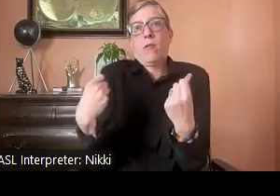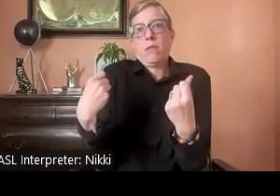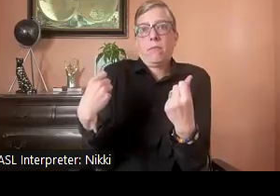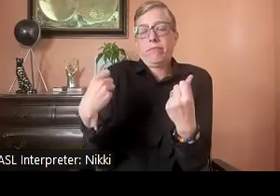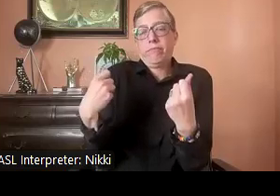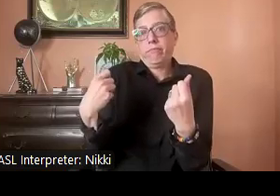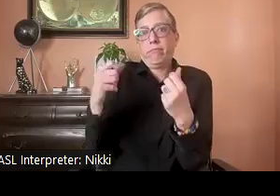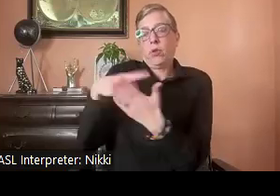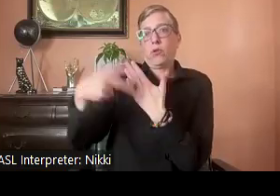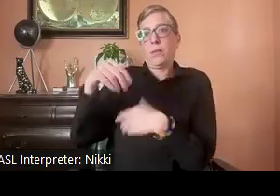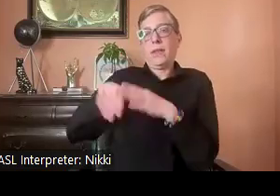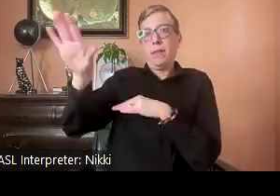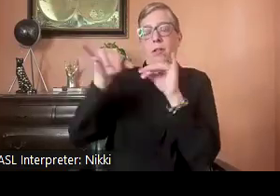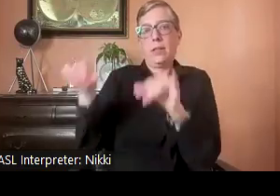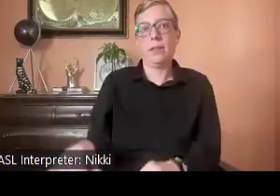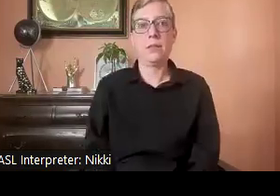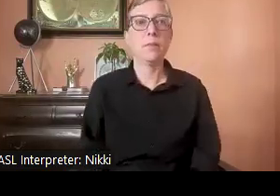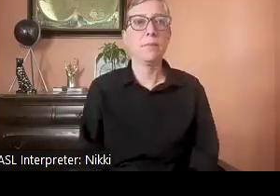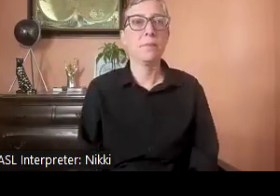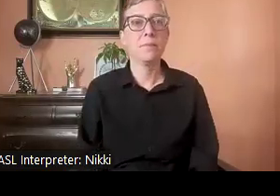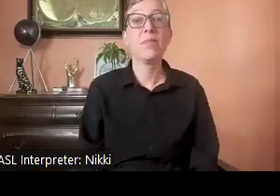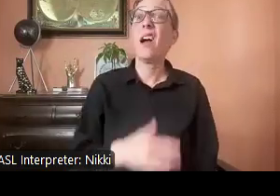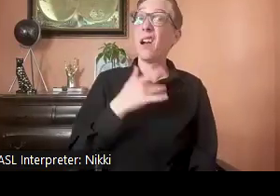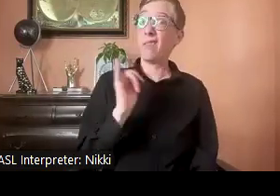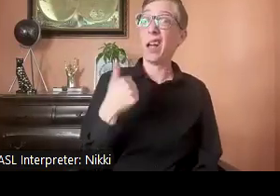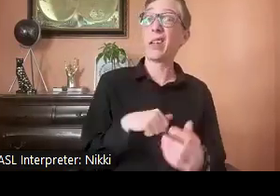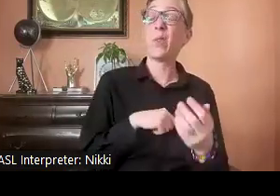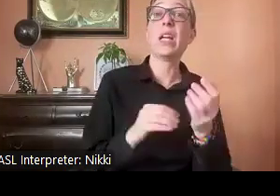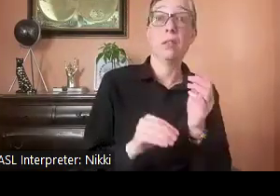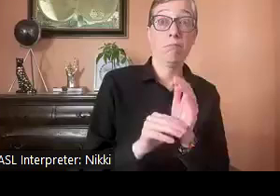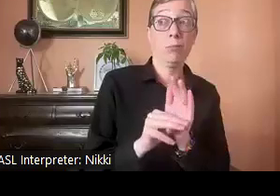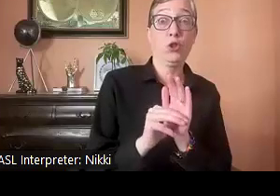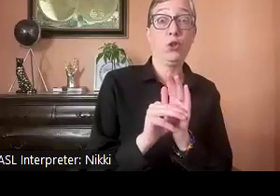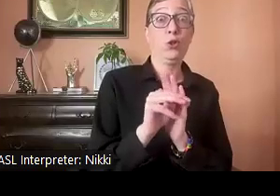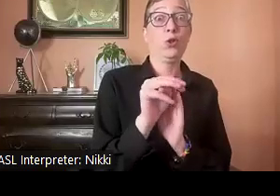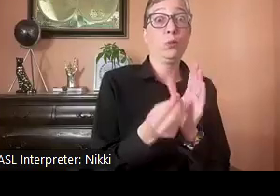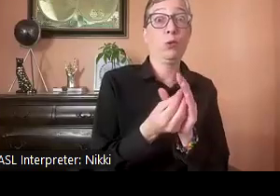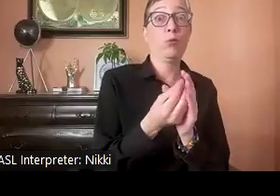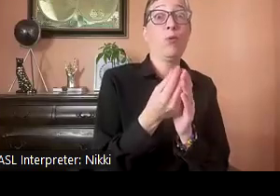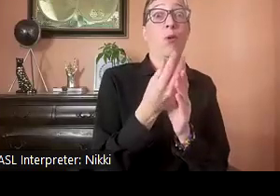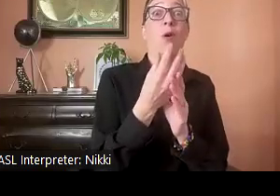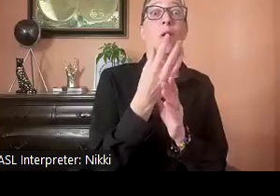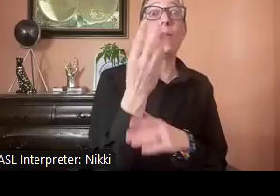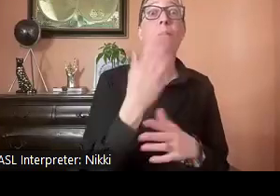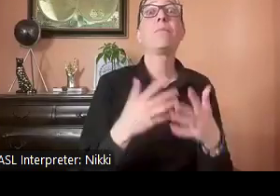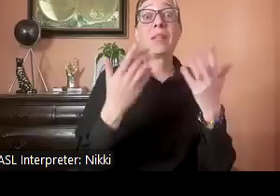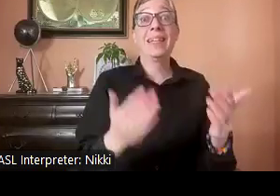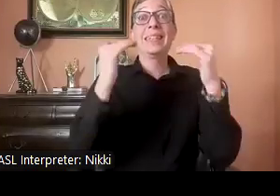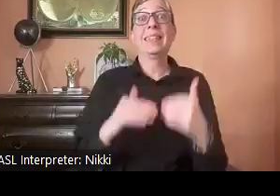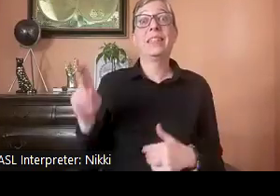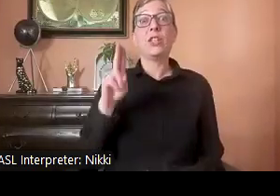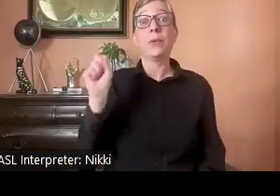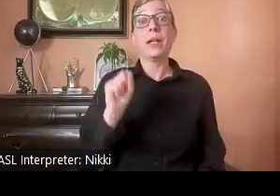like to think we've grown, we were born by then, and we're kind of gaining some energy. The US Air Force adopts the